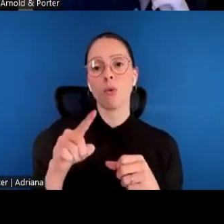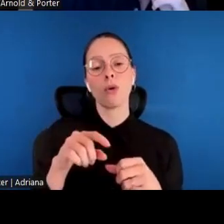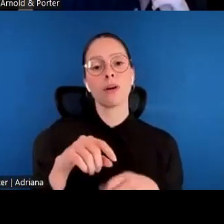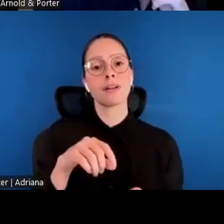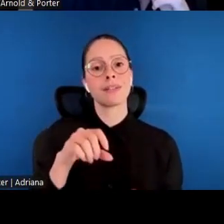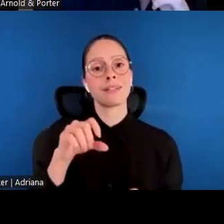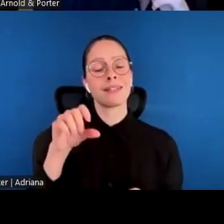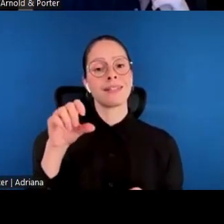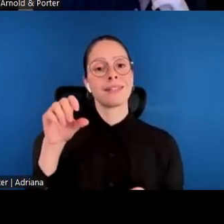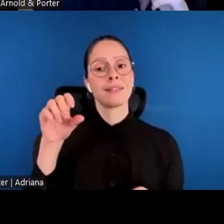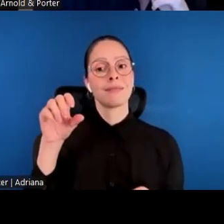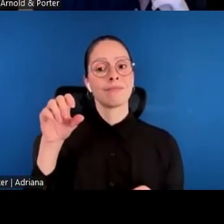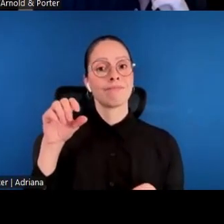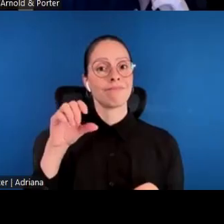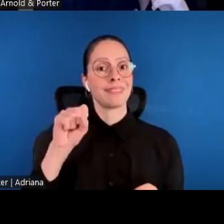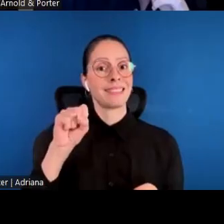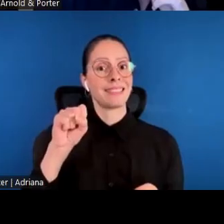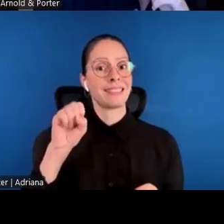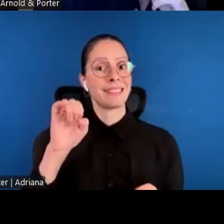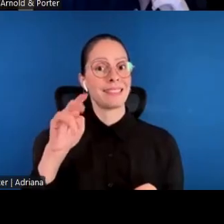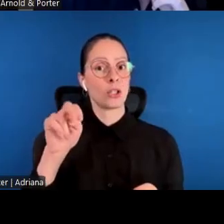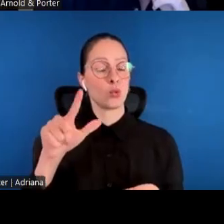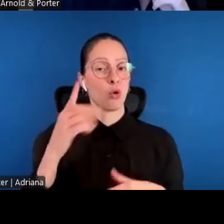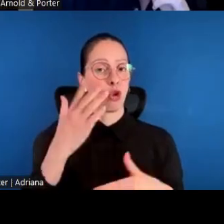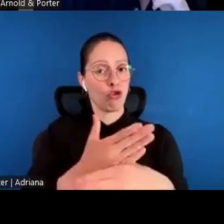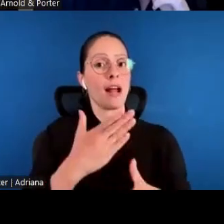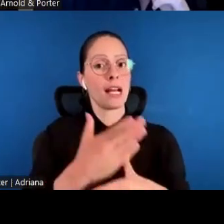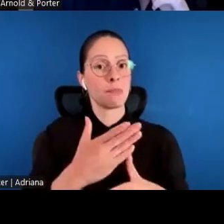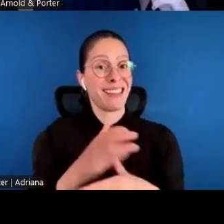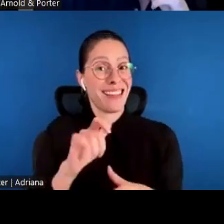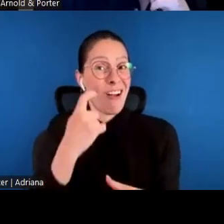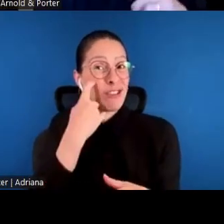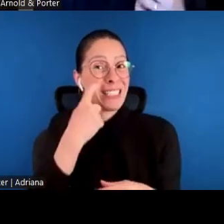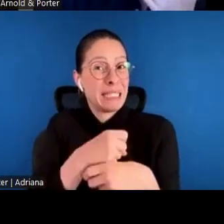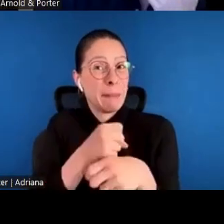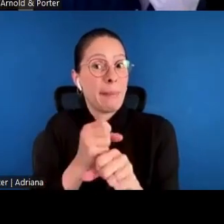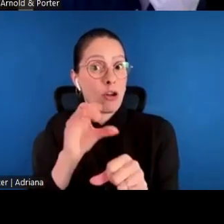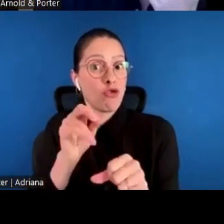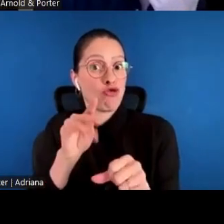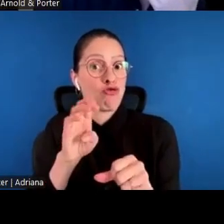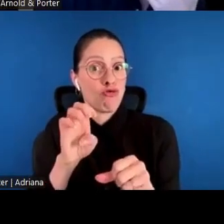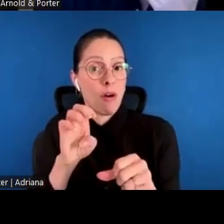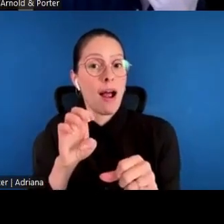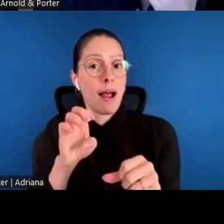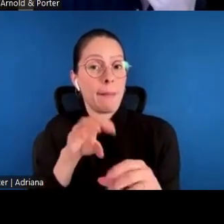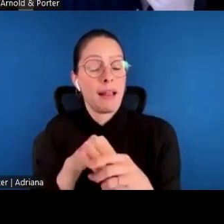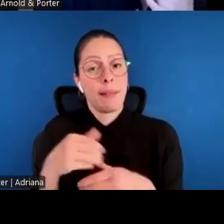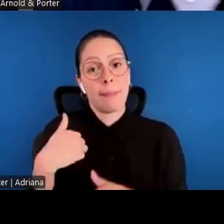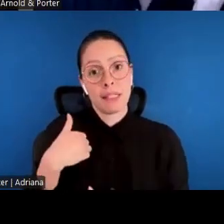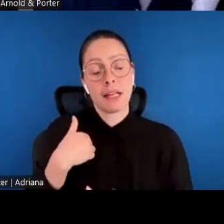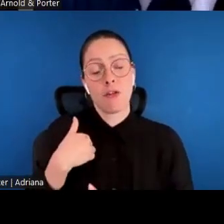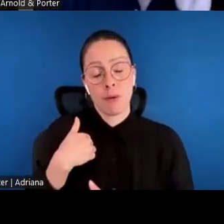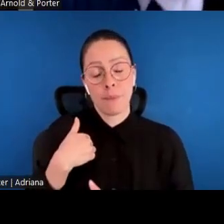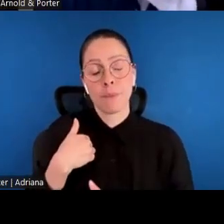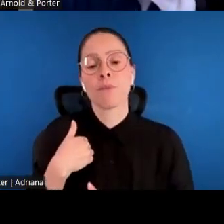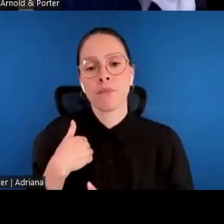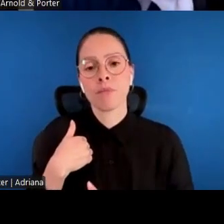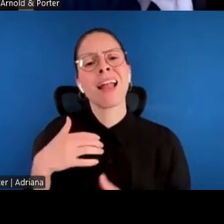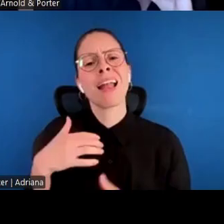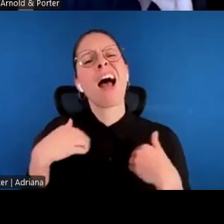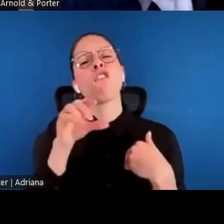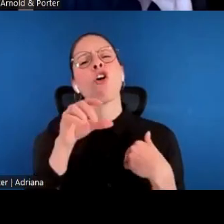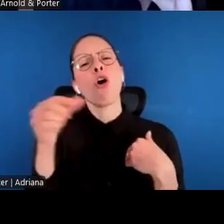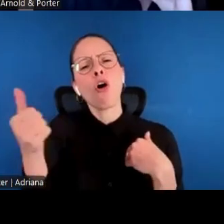was recently made a crime in the military under the Uniform Code of Military Justice. There are also other crimes